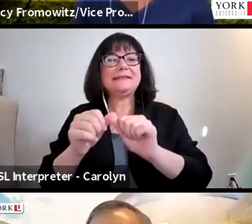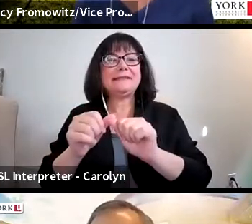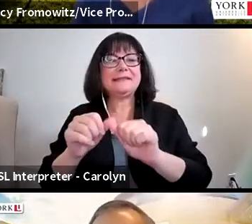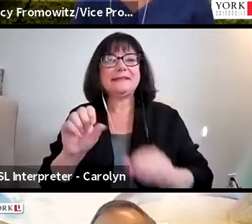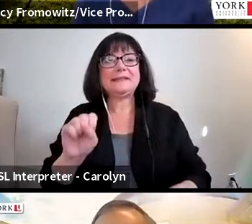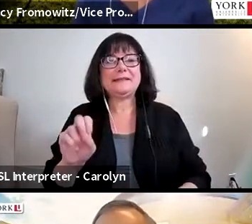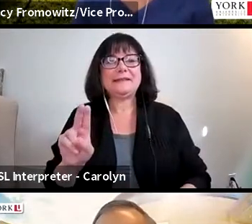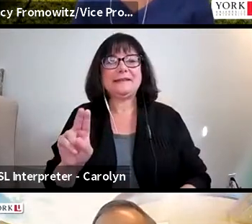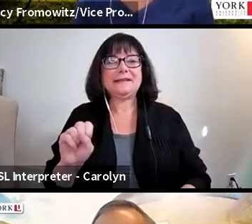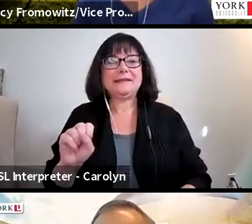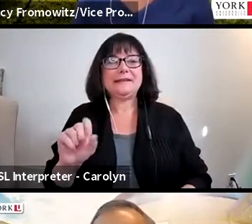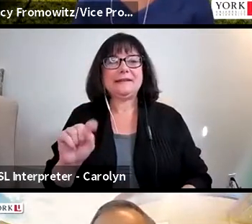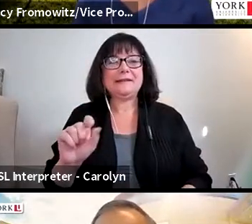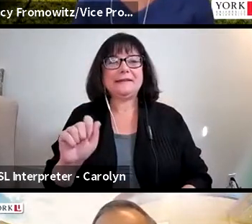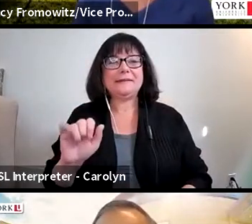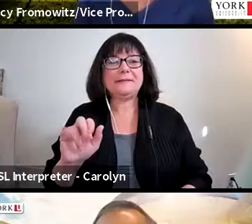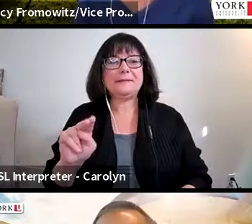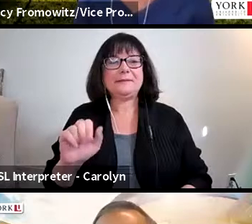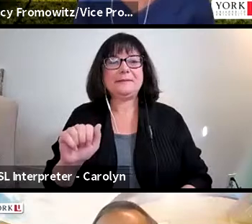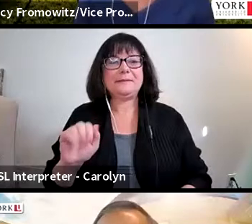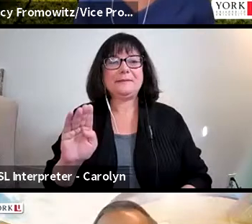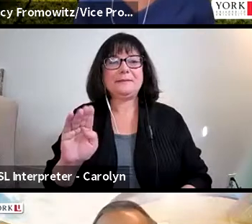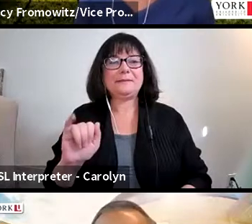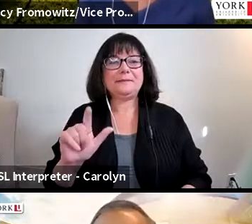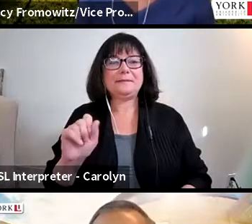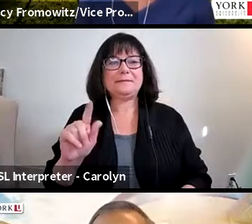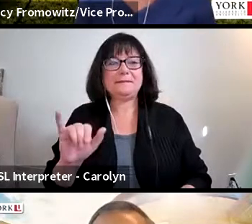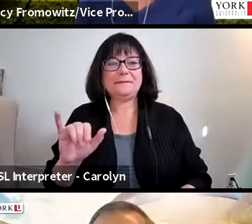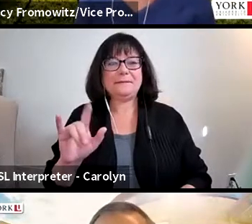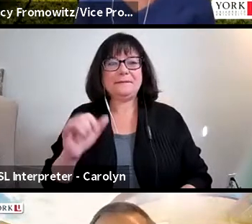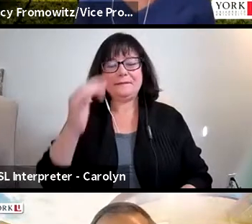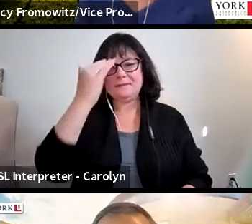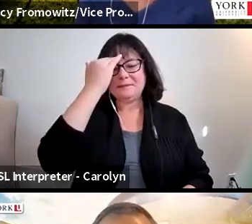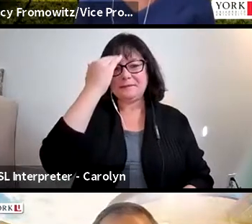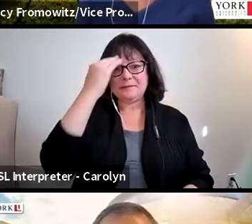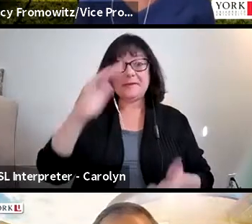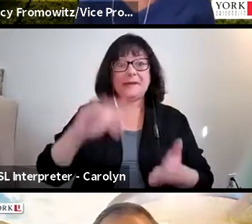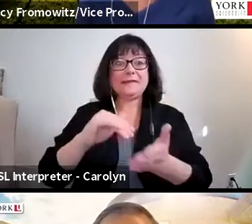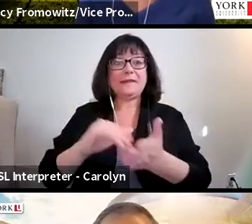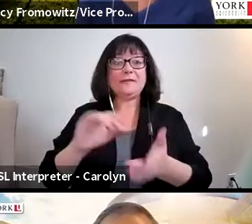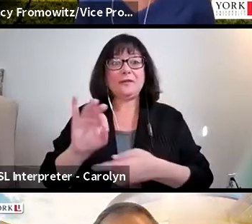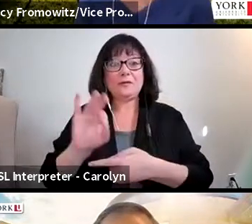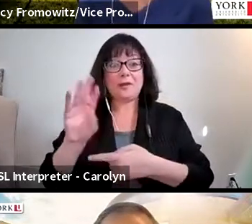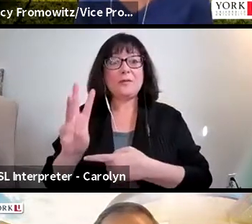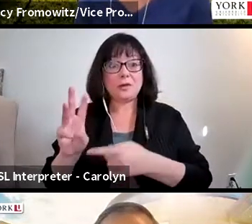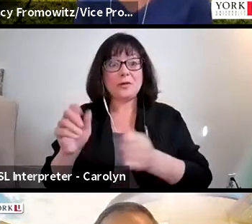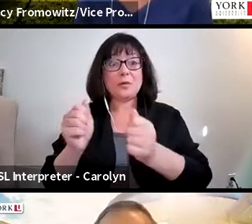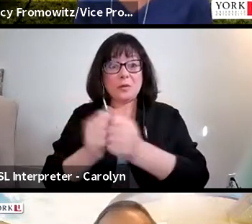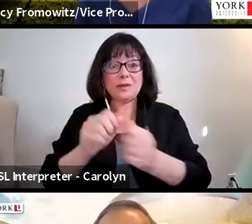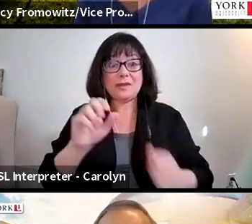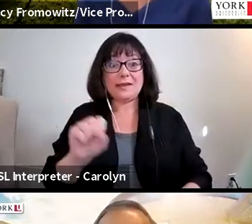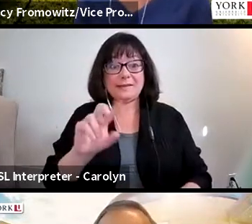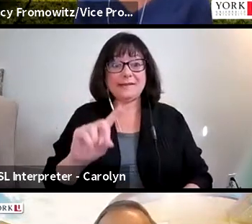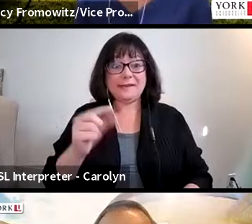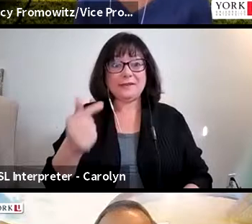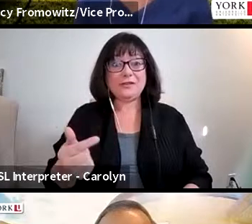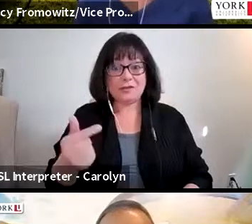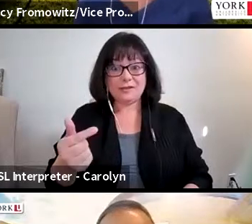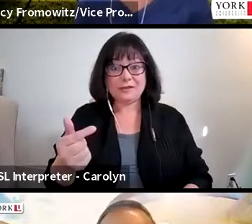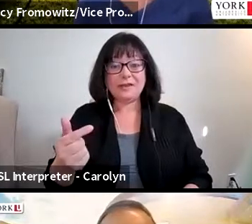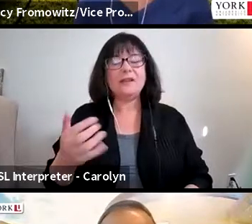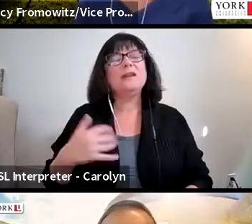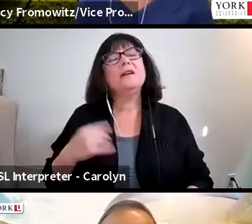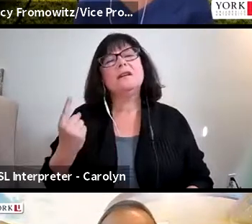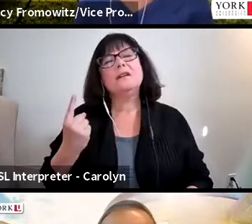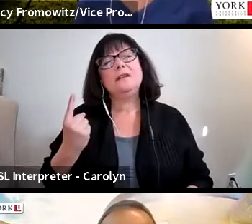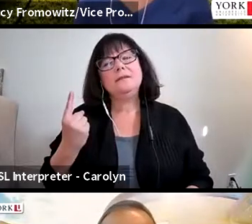plan that recognizes the SDGs as a grand challenge and central framework. And we'd like to know what are the next